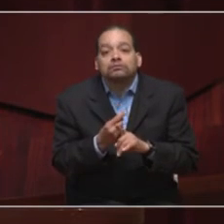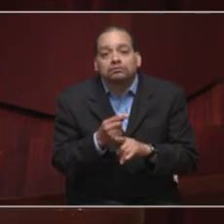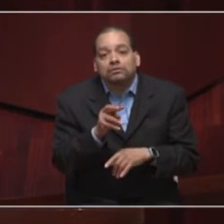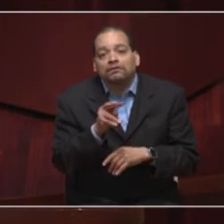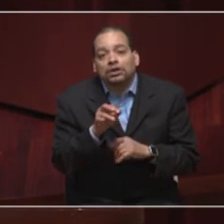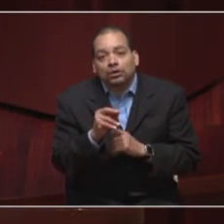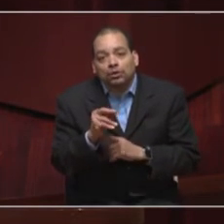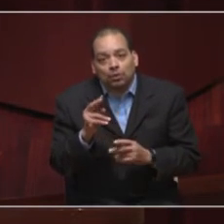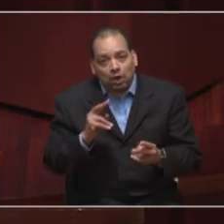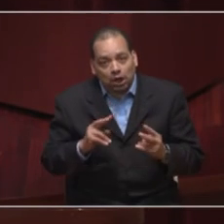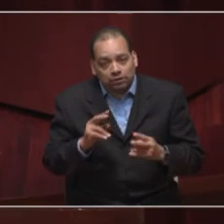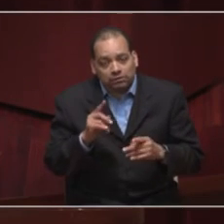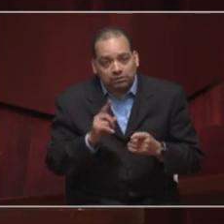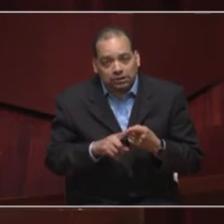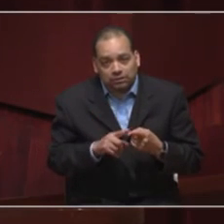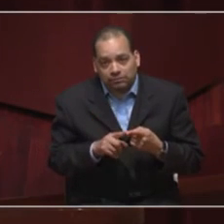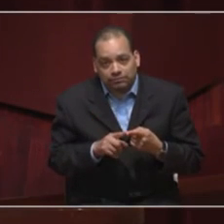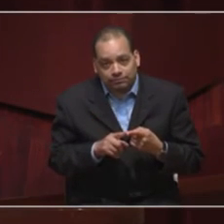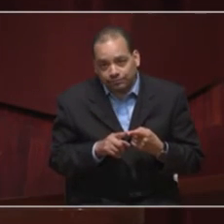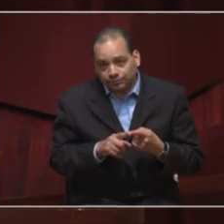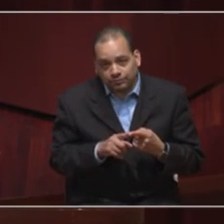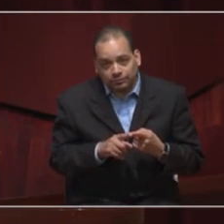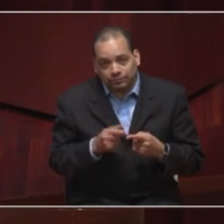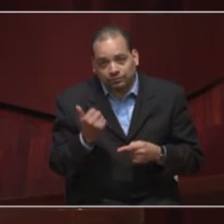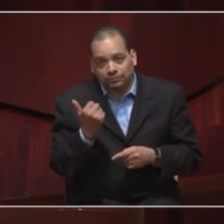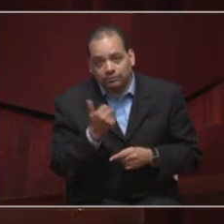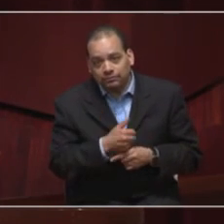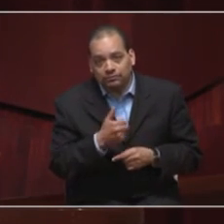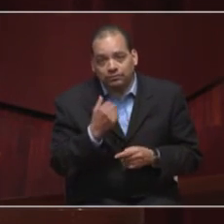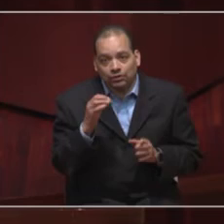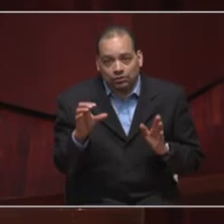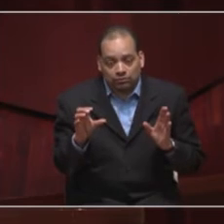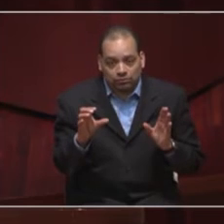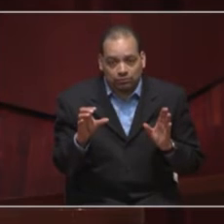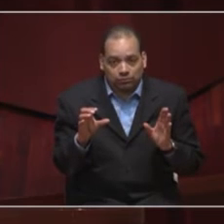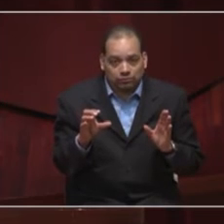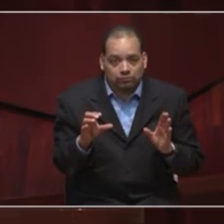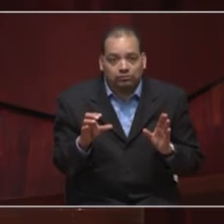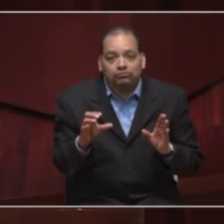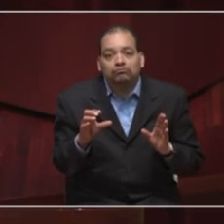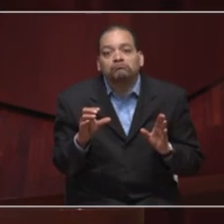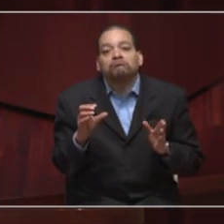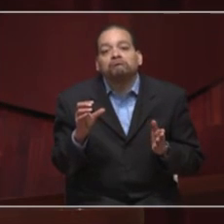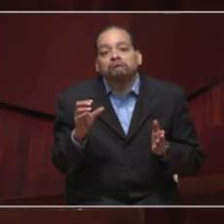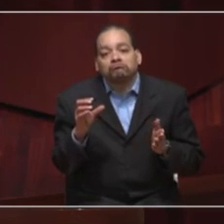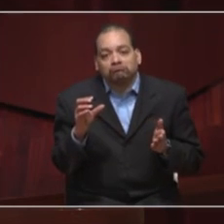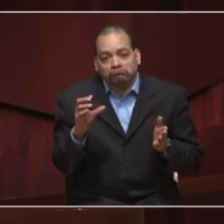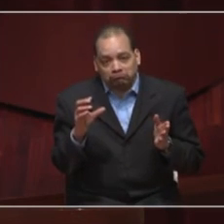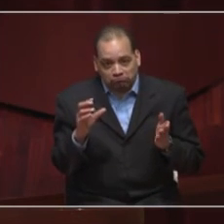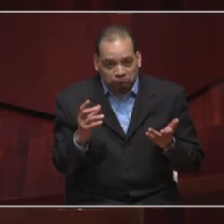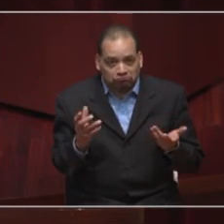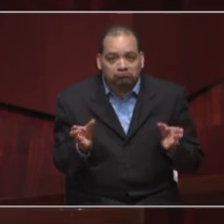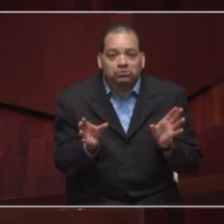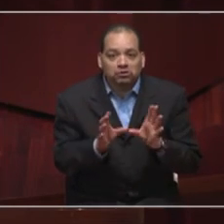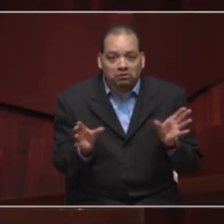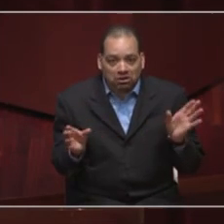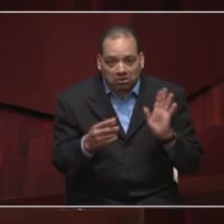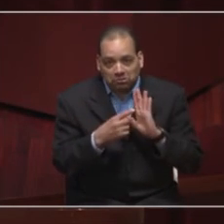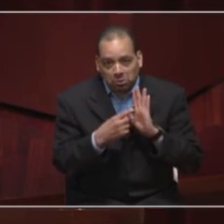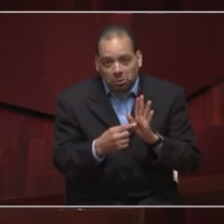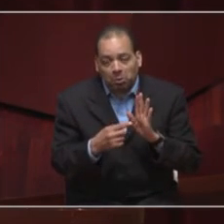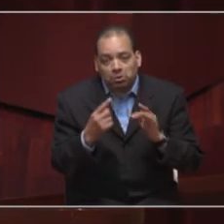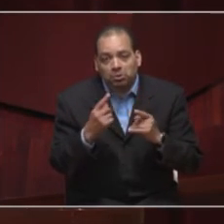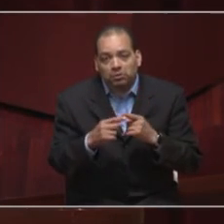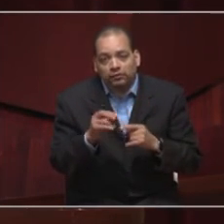videos and then would self-certify to Rachel that they had watched them, and then Rachel would give them her new user ID and